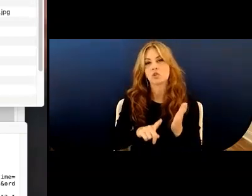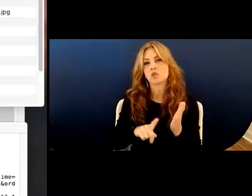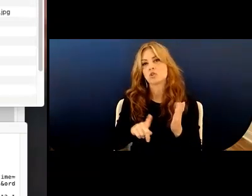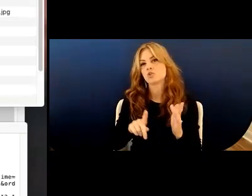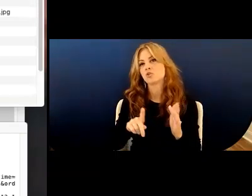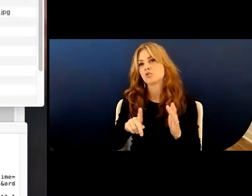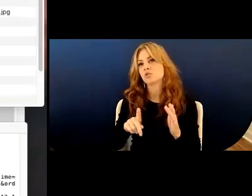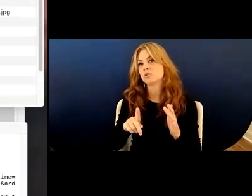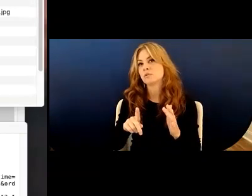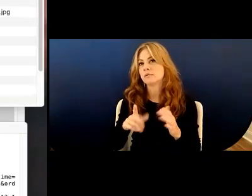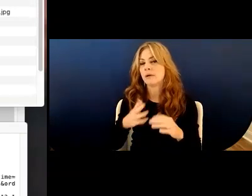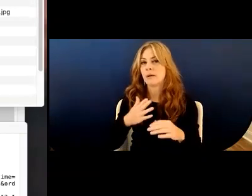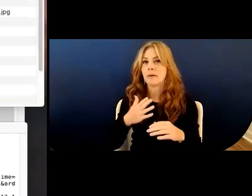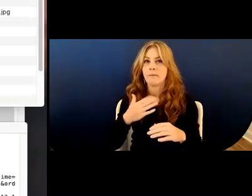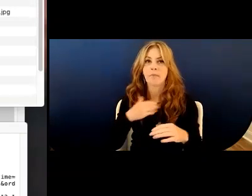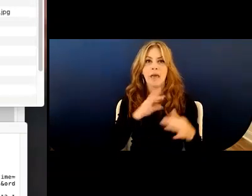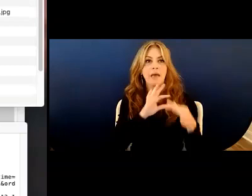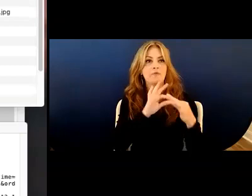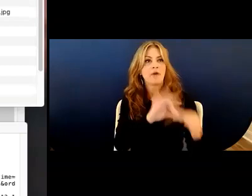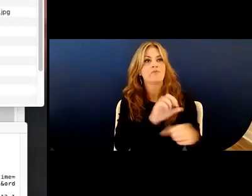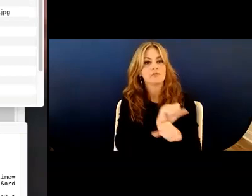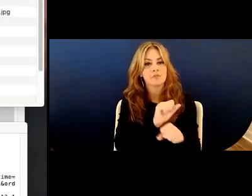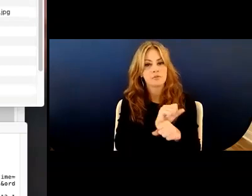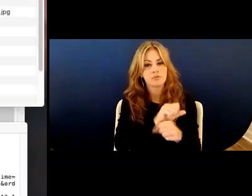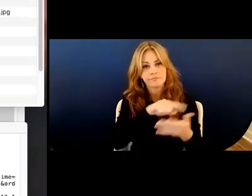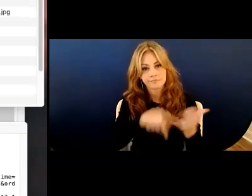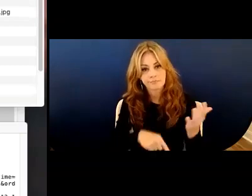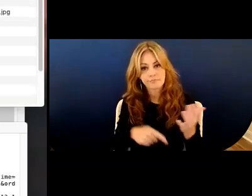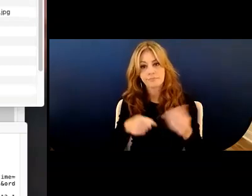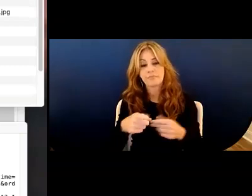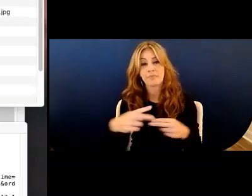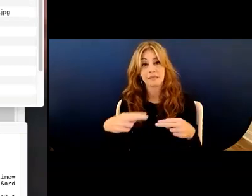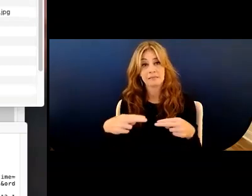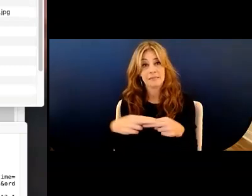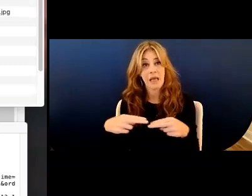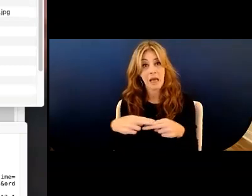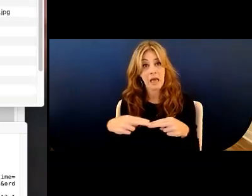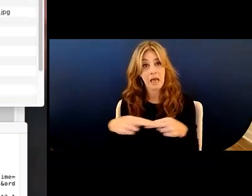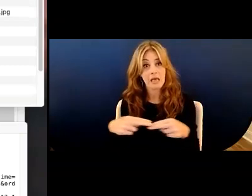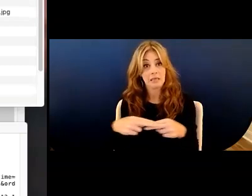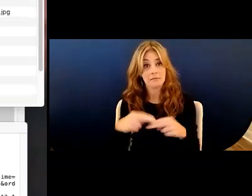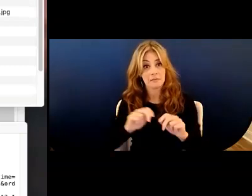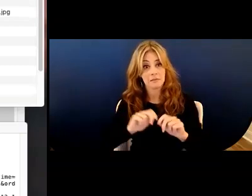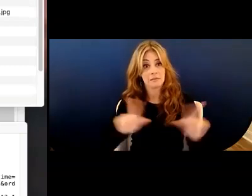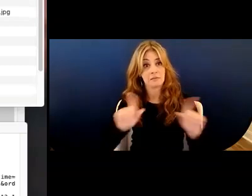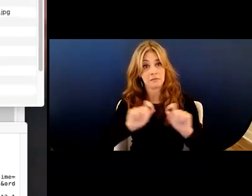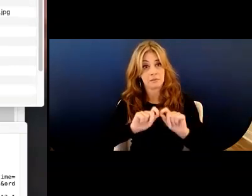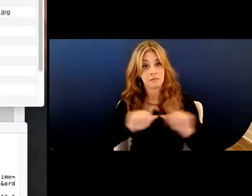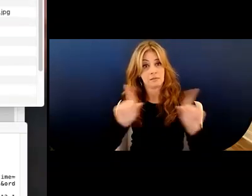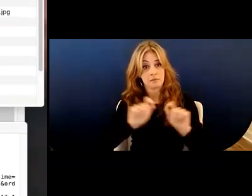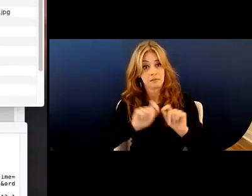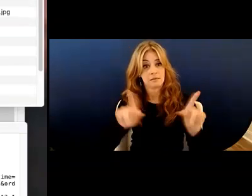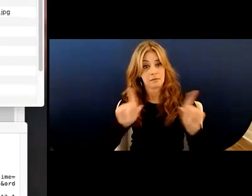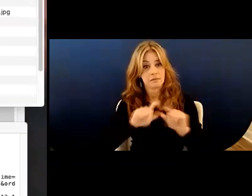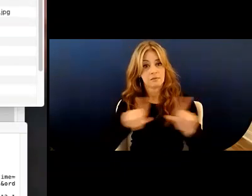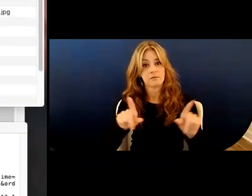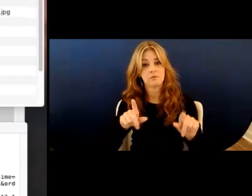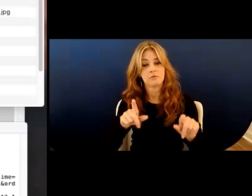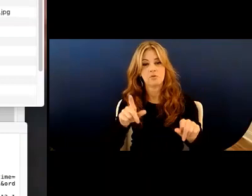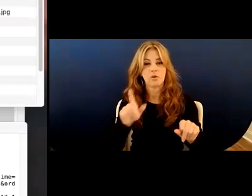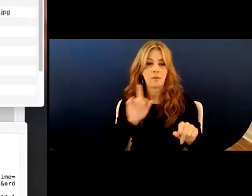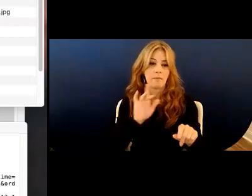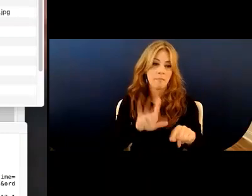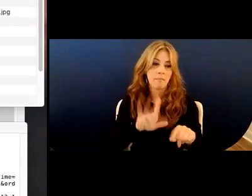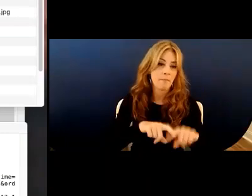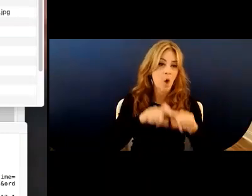depth. Here is the slideshow. Click on the slideshow, it'll open, and you can pause it here and